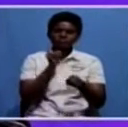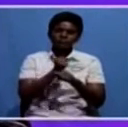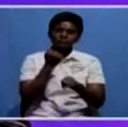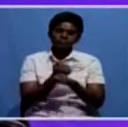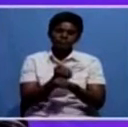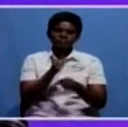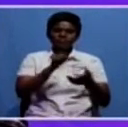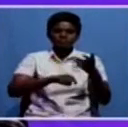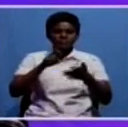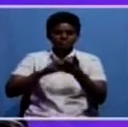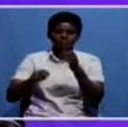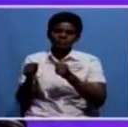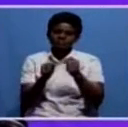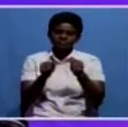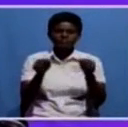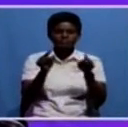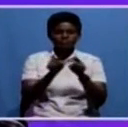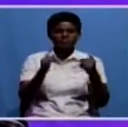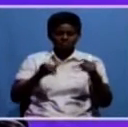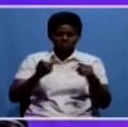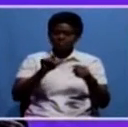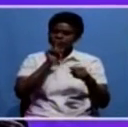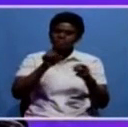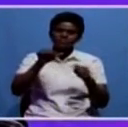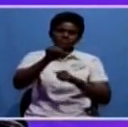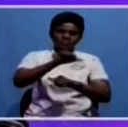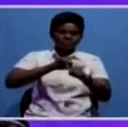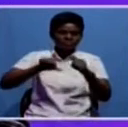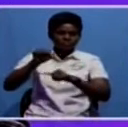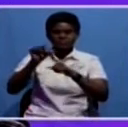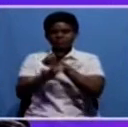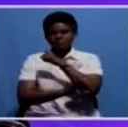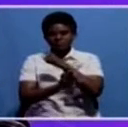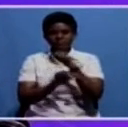our tax system? So she has been going around the country, as you are aware. So